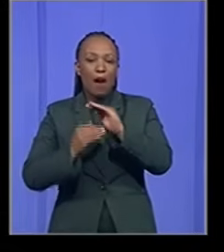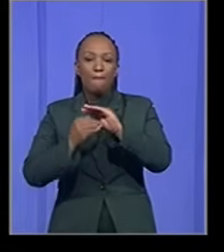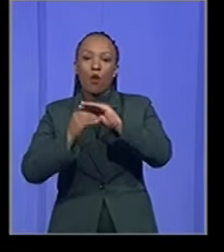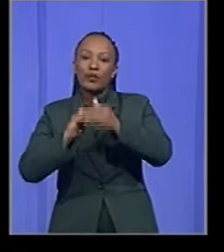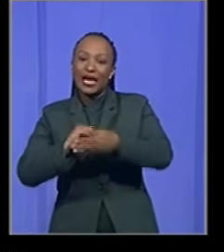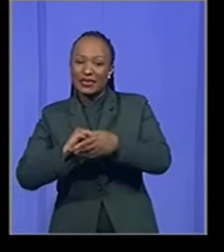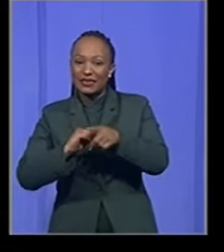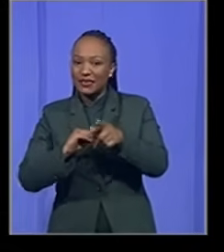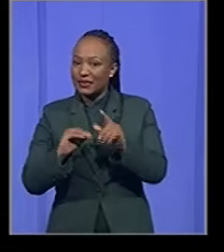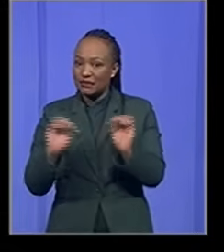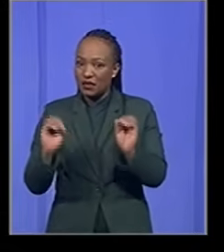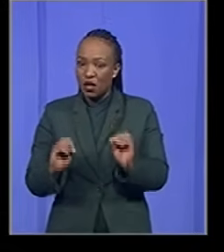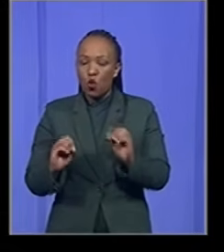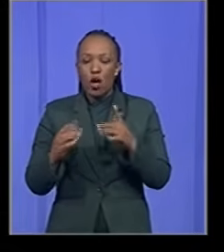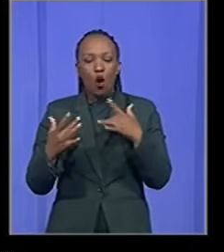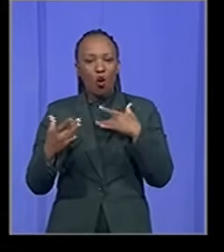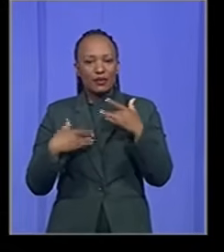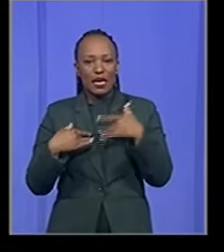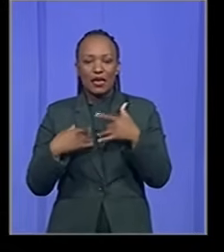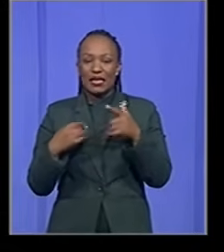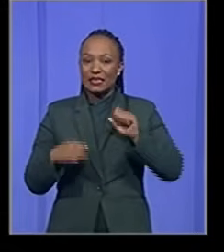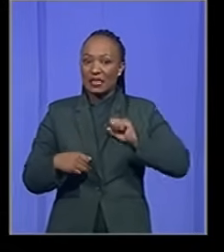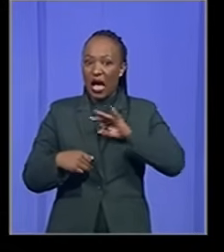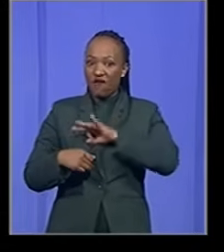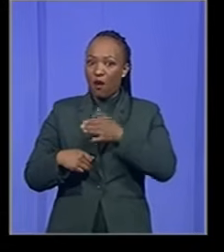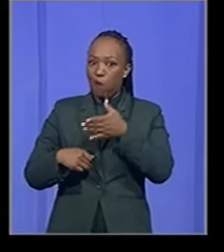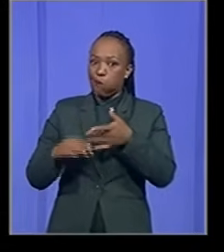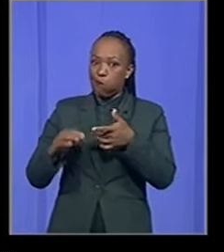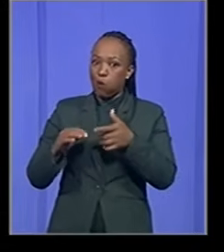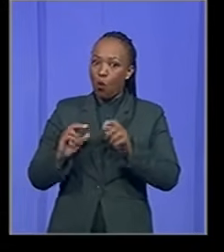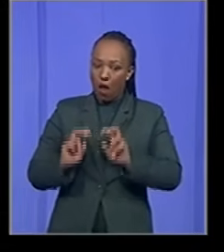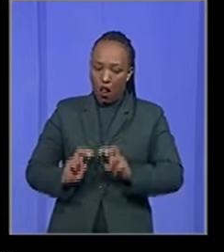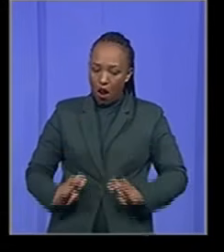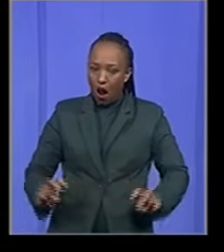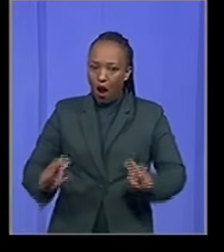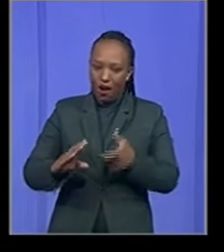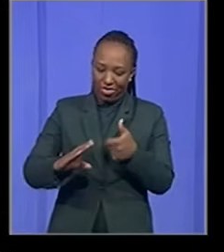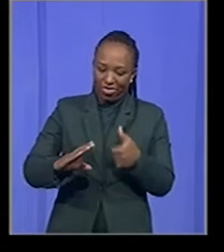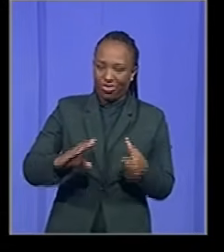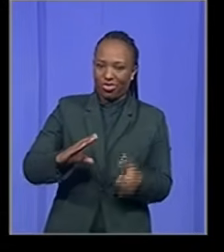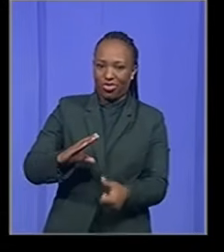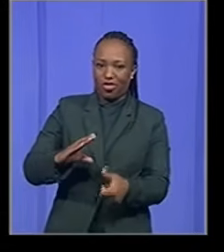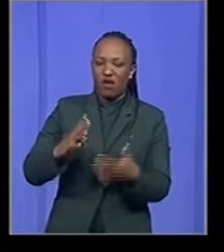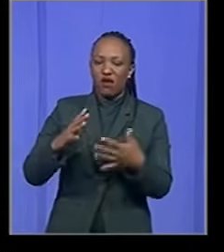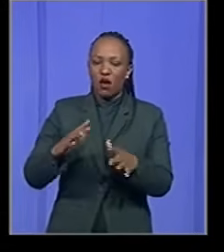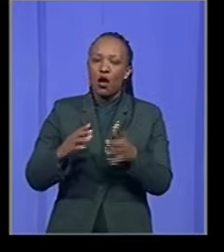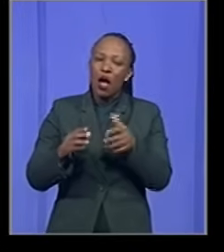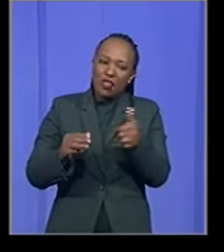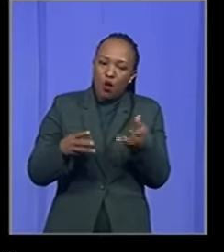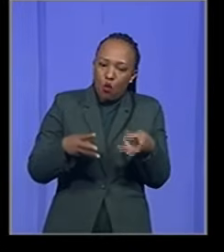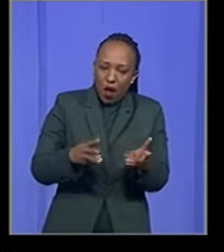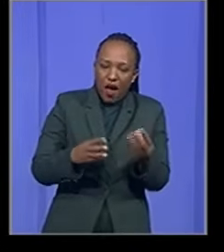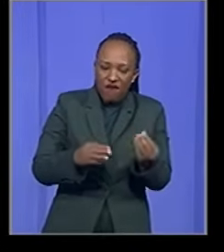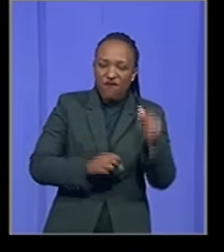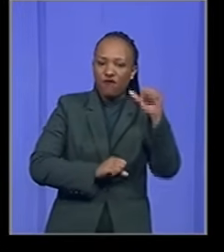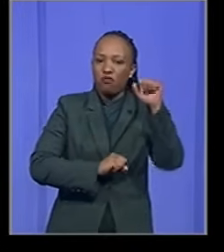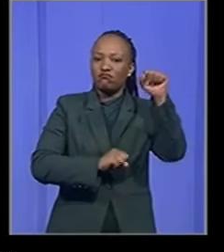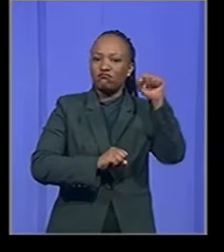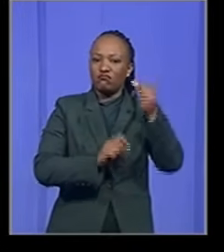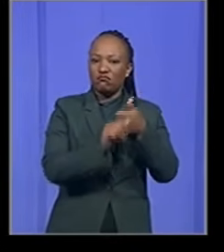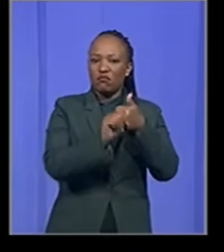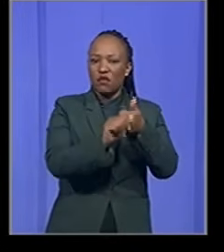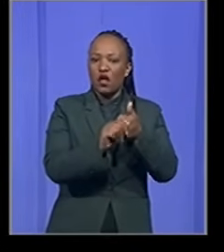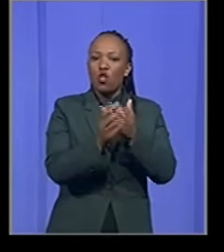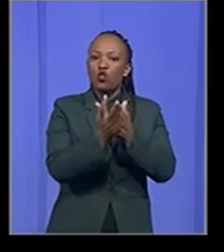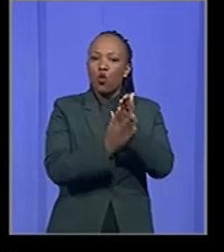about the safety and wellness of our employees. There are established protocols and engagement mechanisms mechanisms which should be followed, including